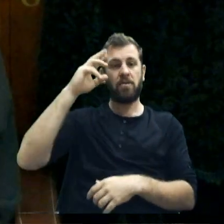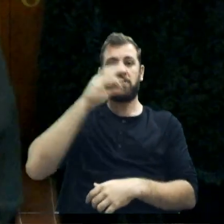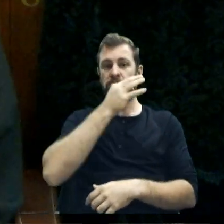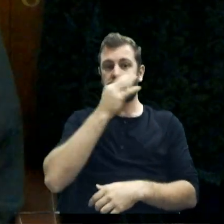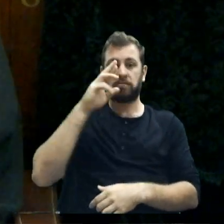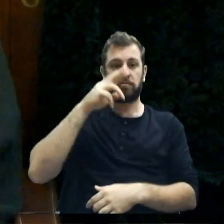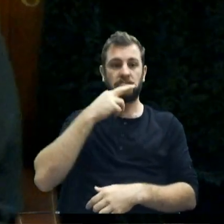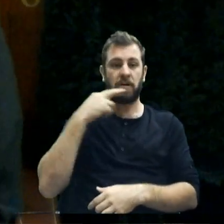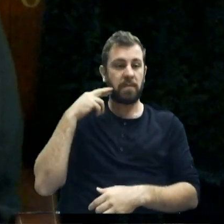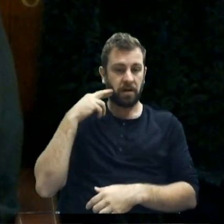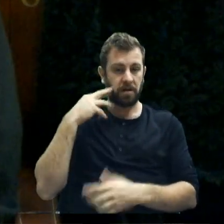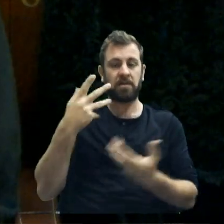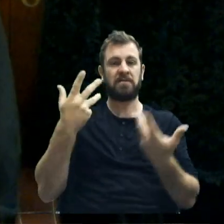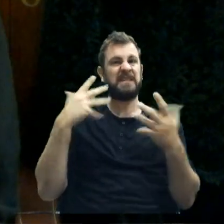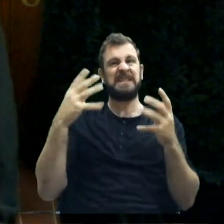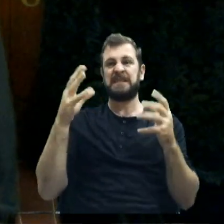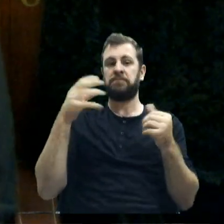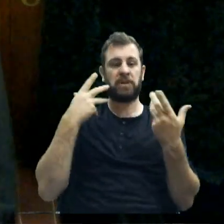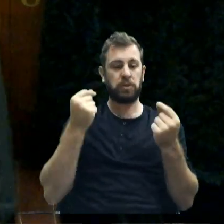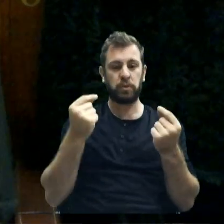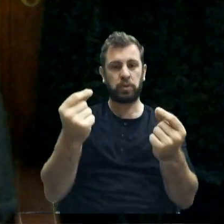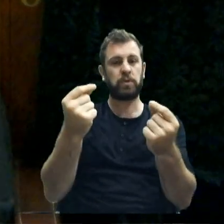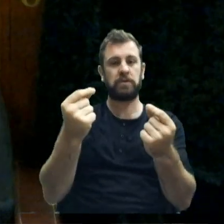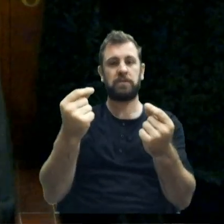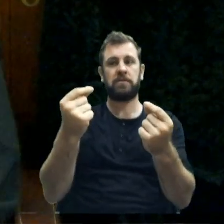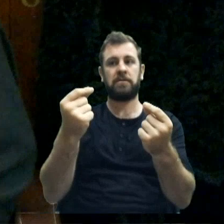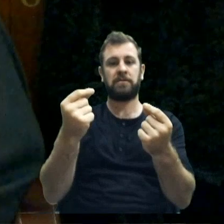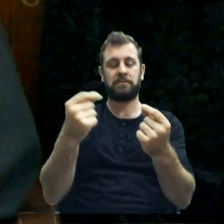good. Imam Sadiq, alayhi salatu wasalam,